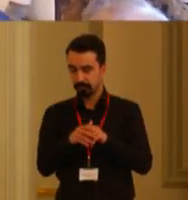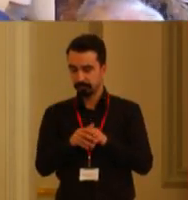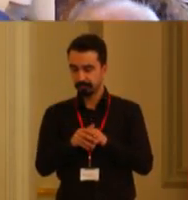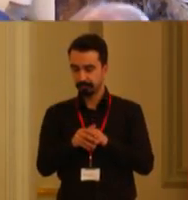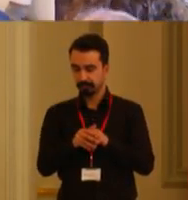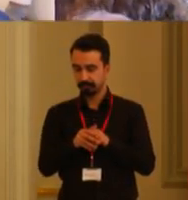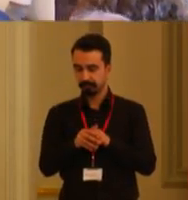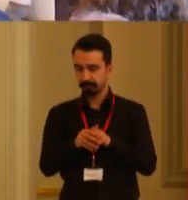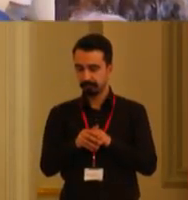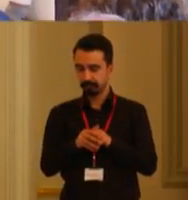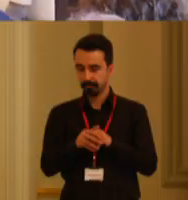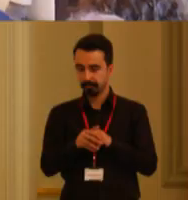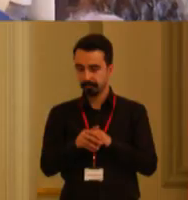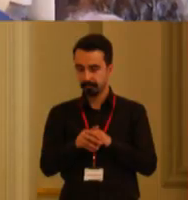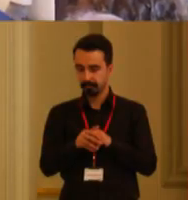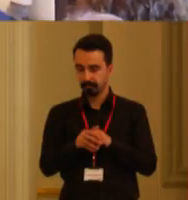the question is,